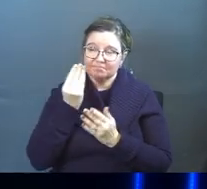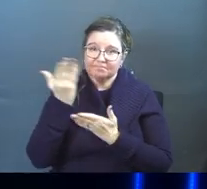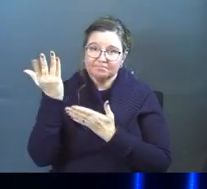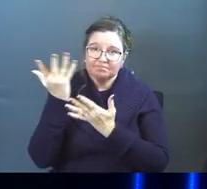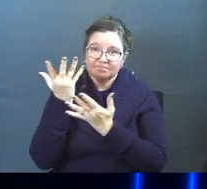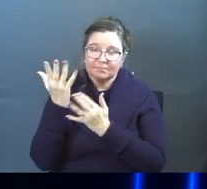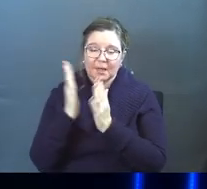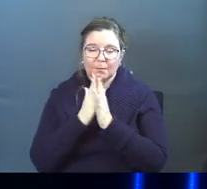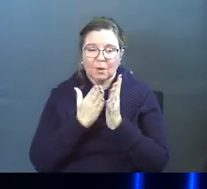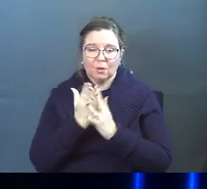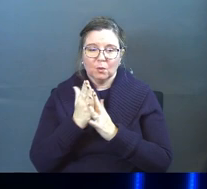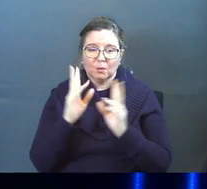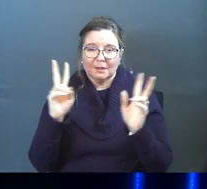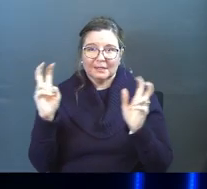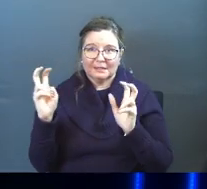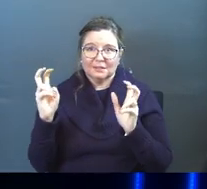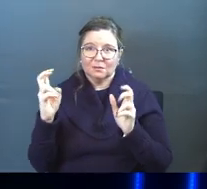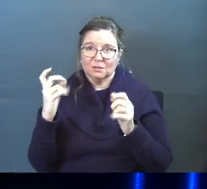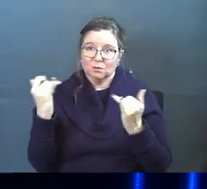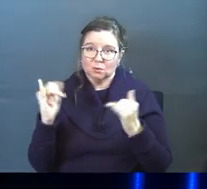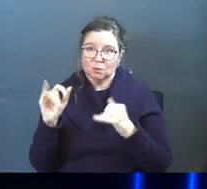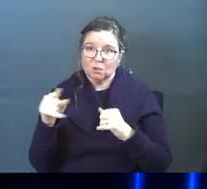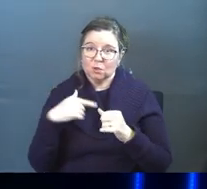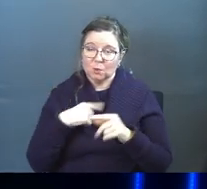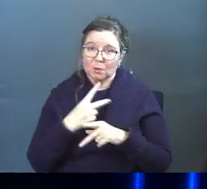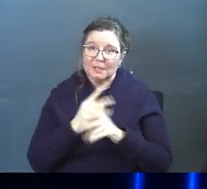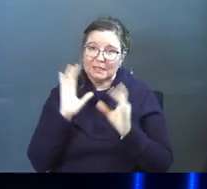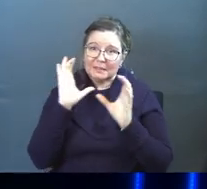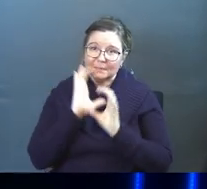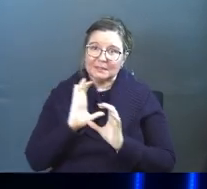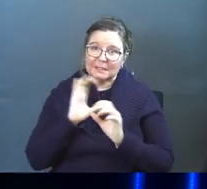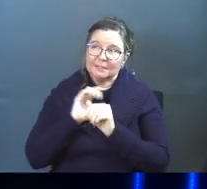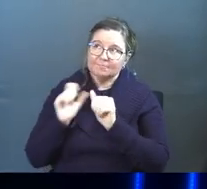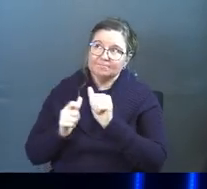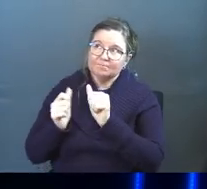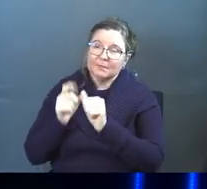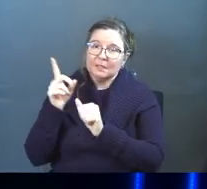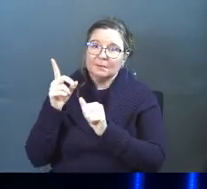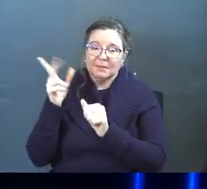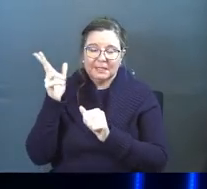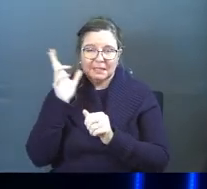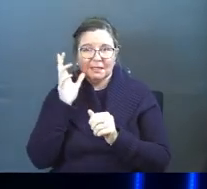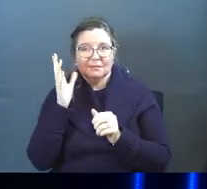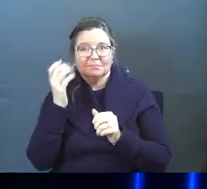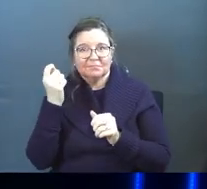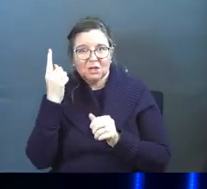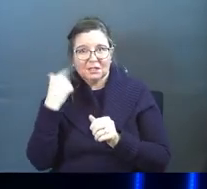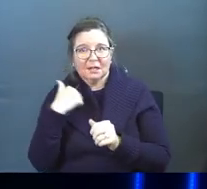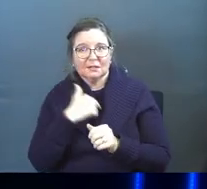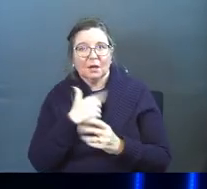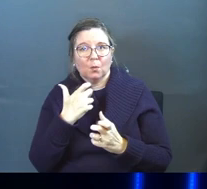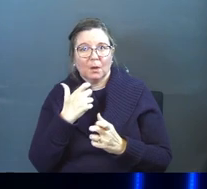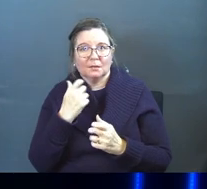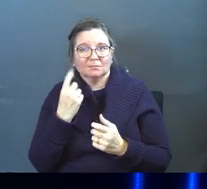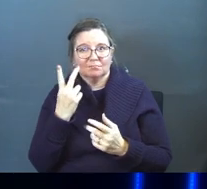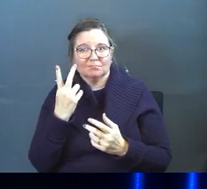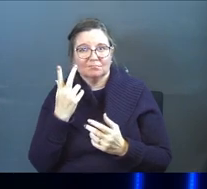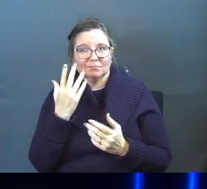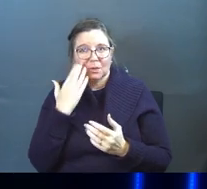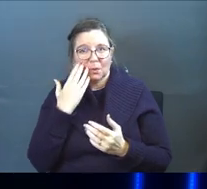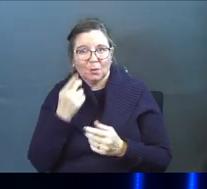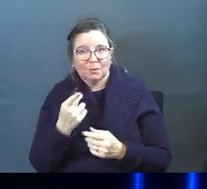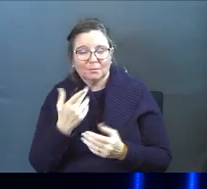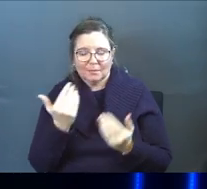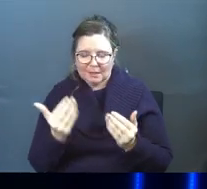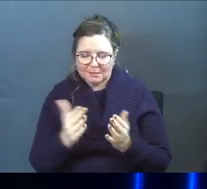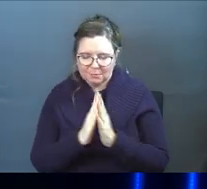I pray that through this series, too, that you would keep seeking him. He hears us and he wants to hear from you.